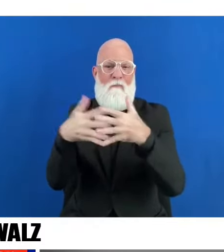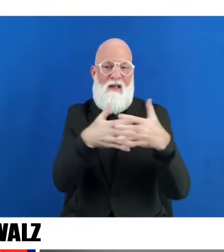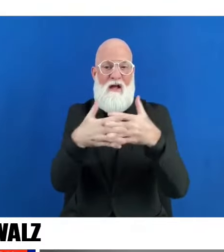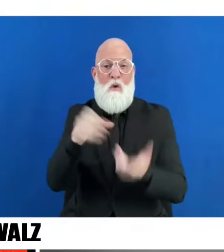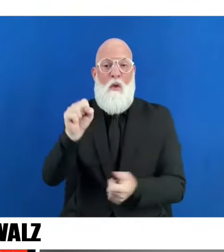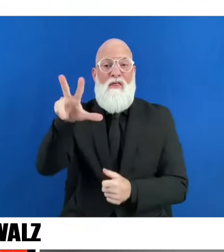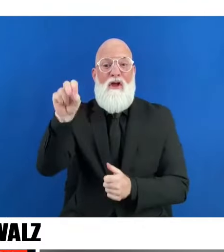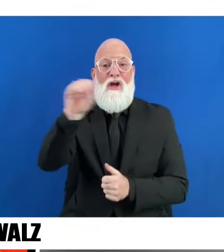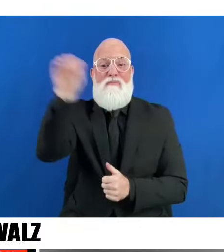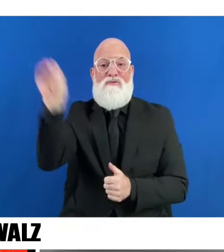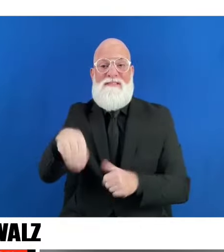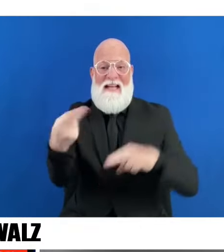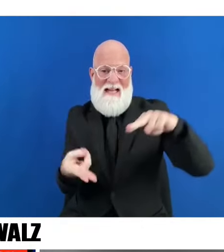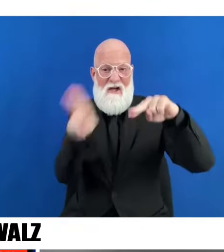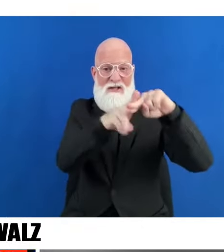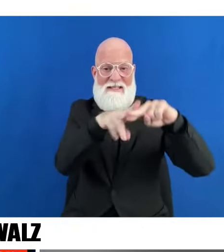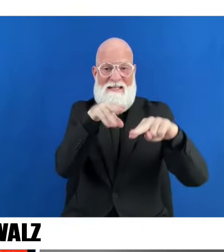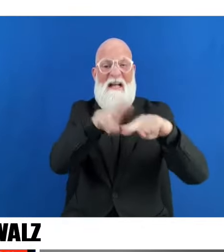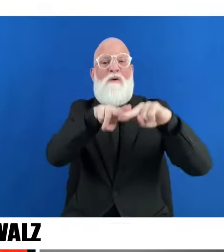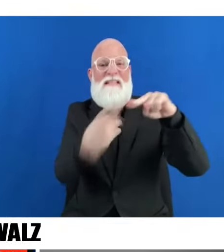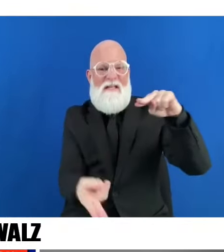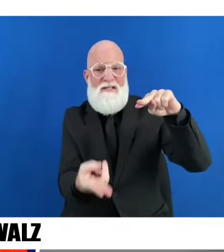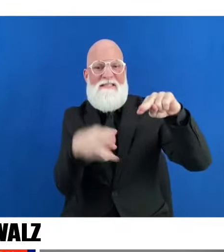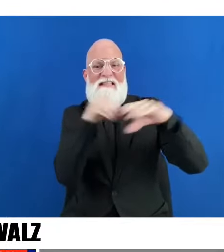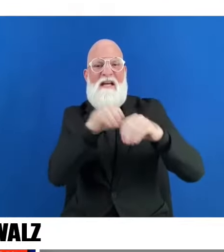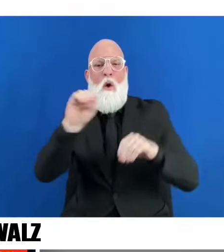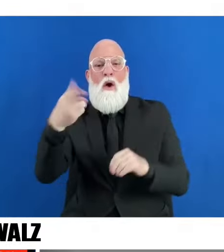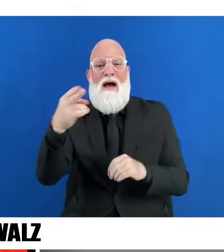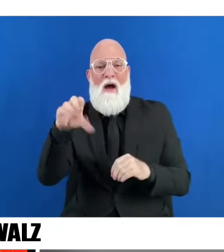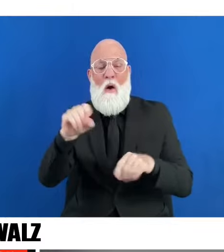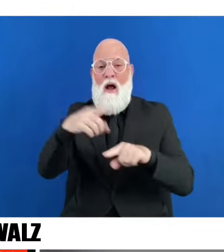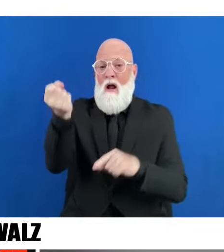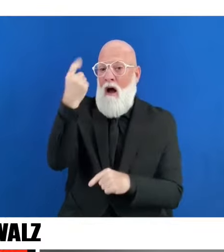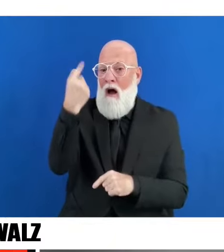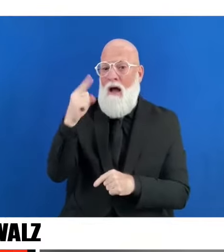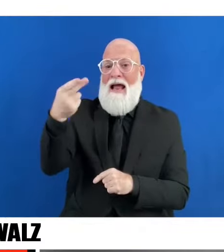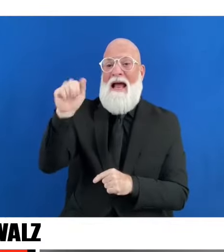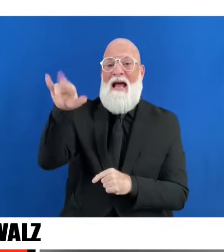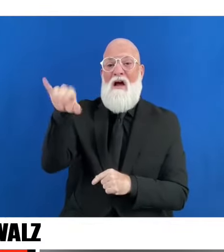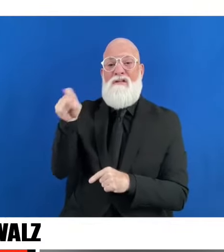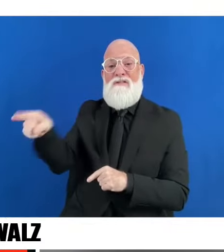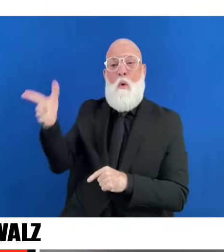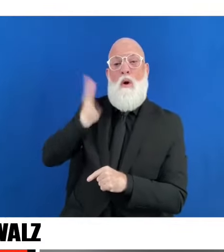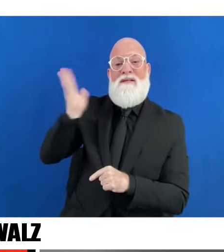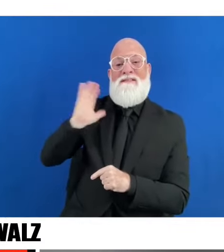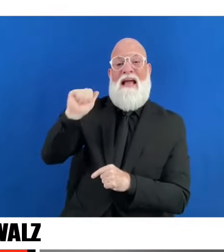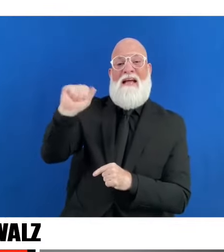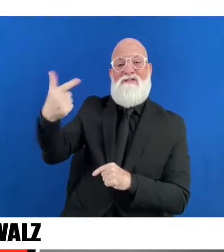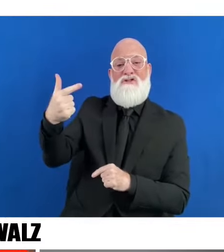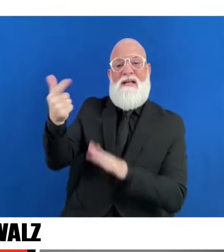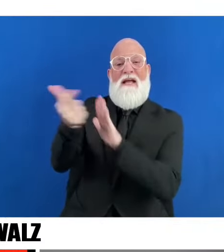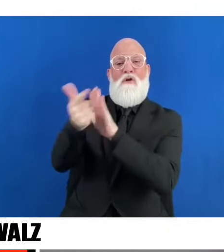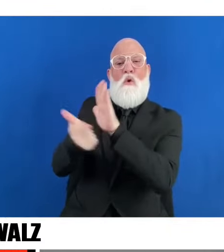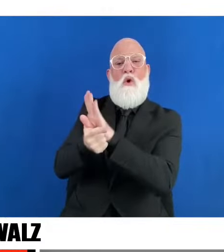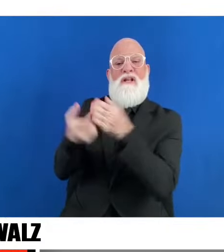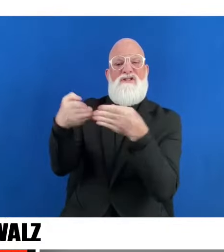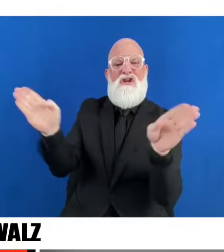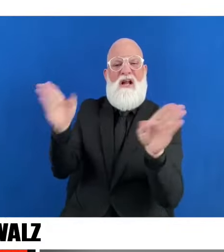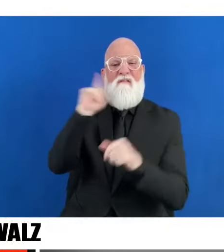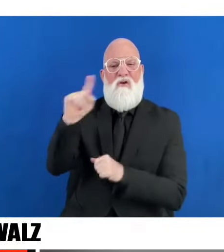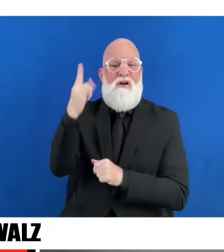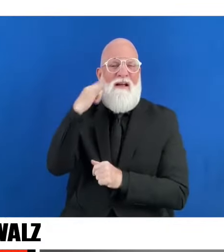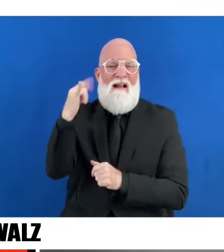let's go back to this on immigration. Kamala Harris was the Attorney General of the largest state and a border state in California. She's the only person in this race who